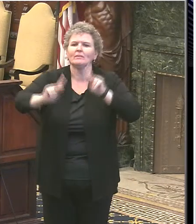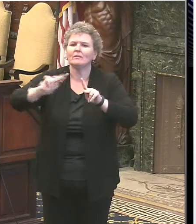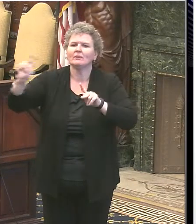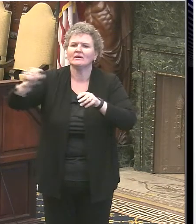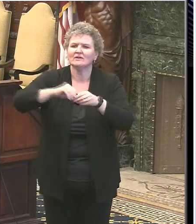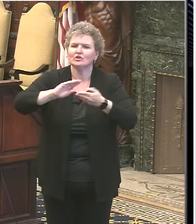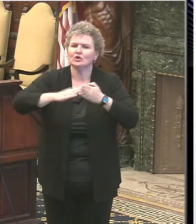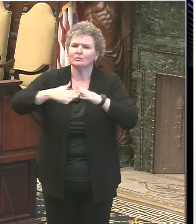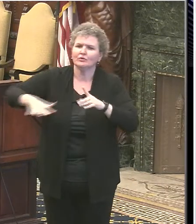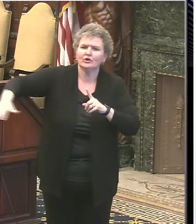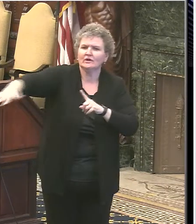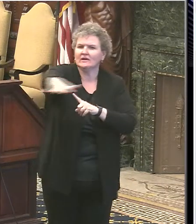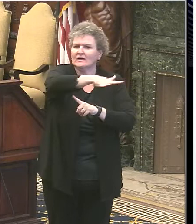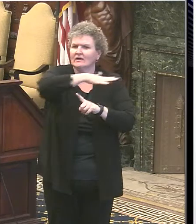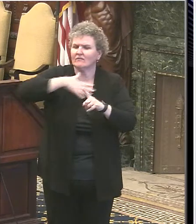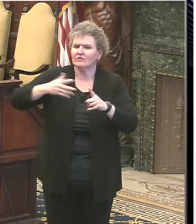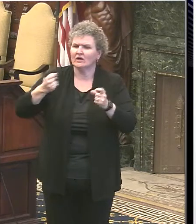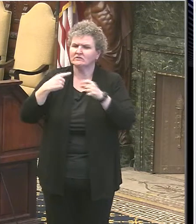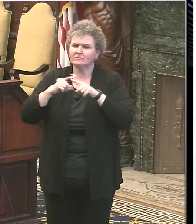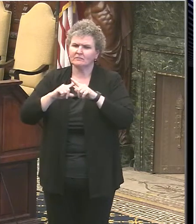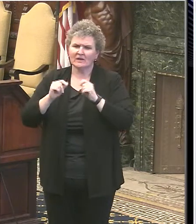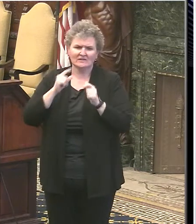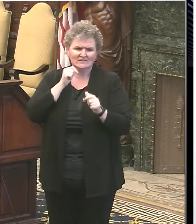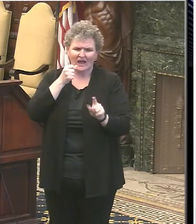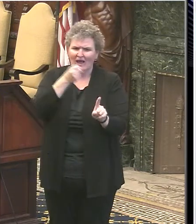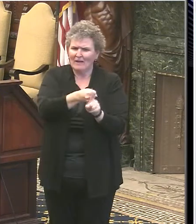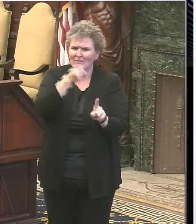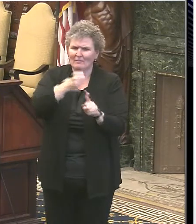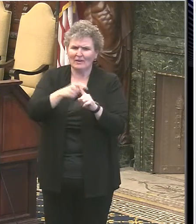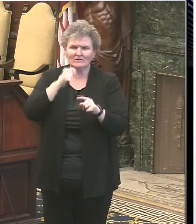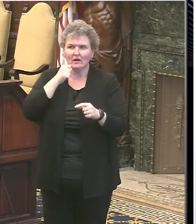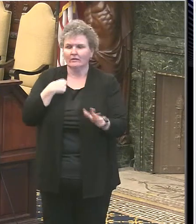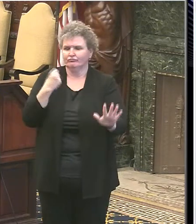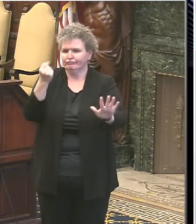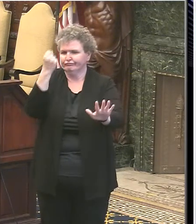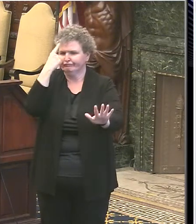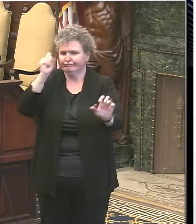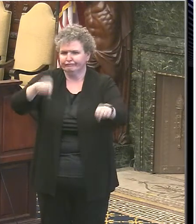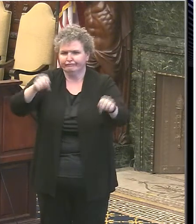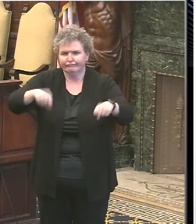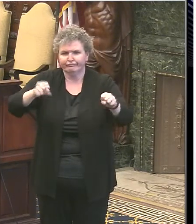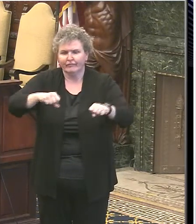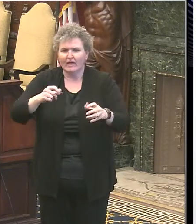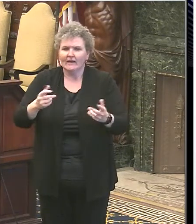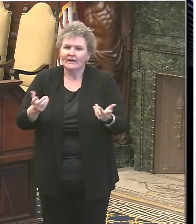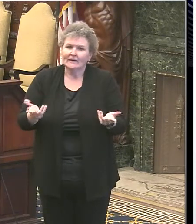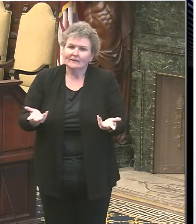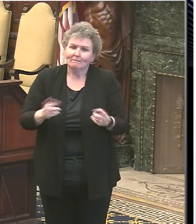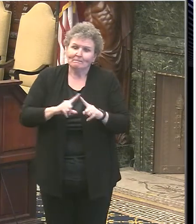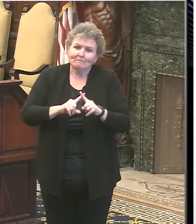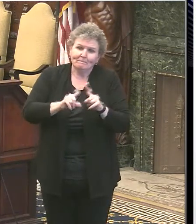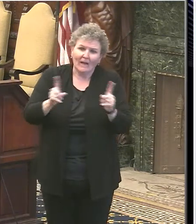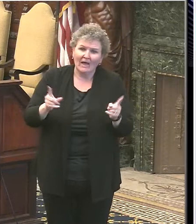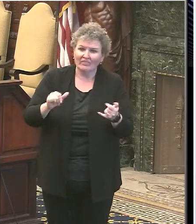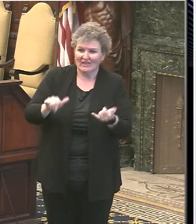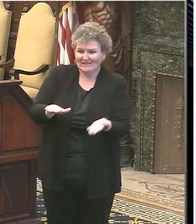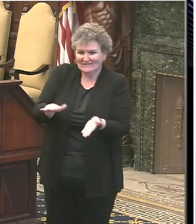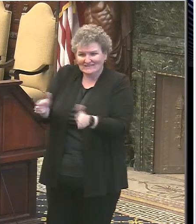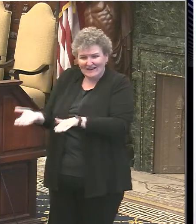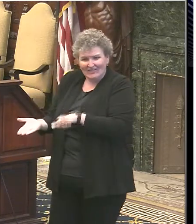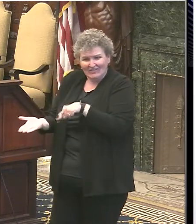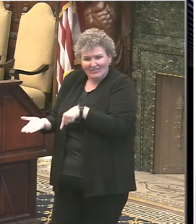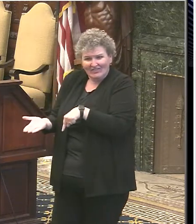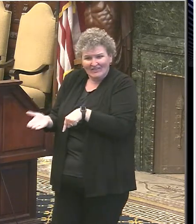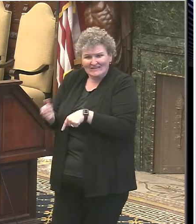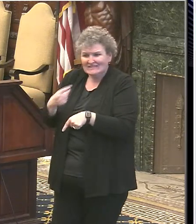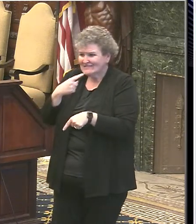and others, but I understand the impact it has on business. But if the impact your death has on yourself is pretty substantial